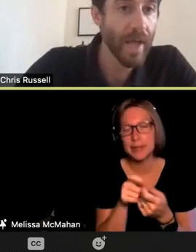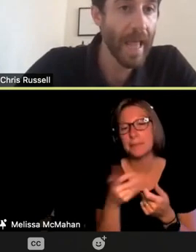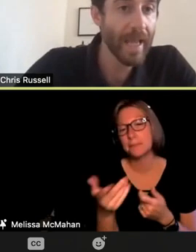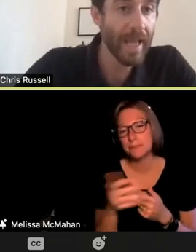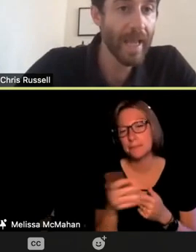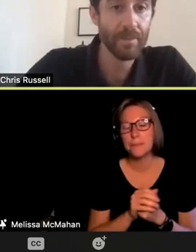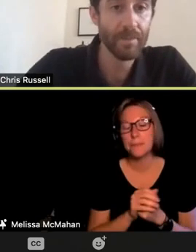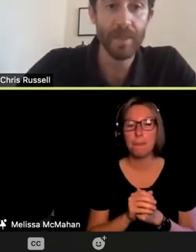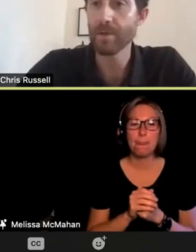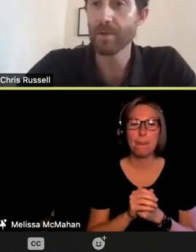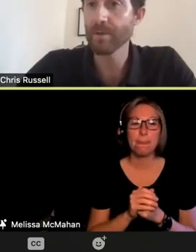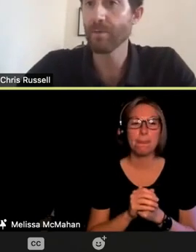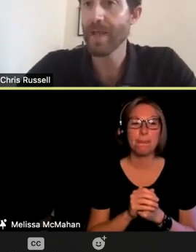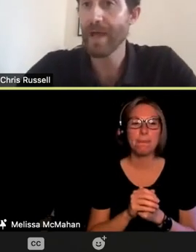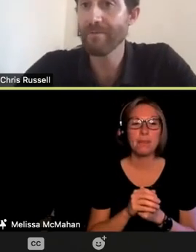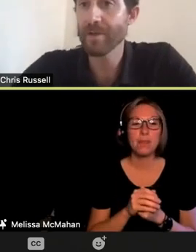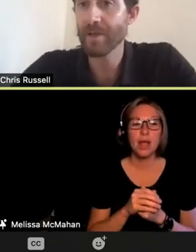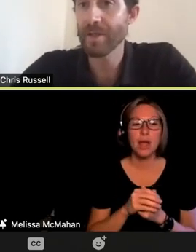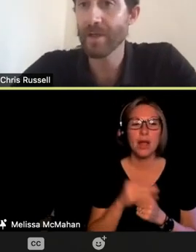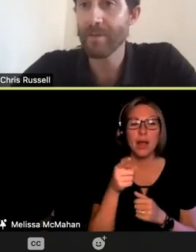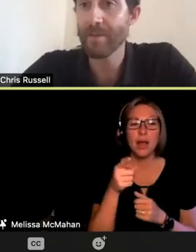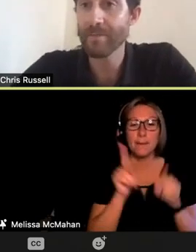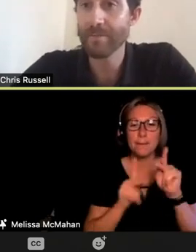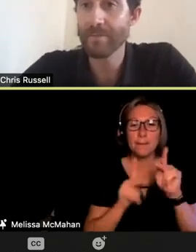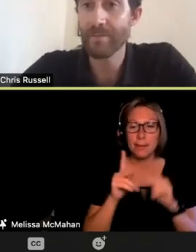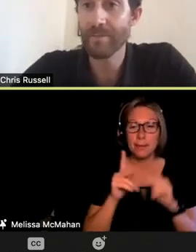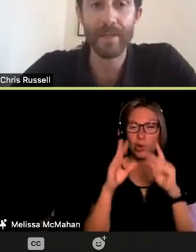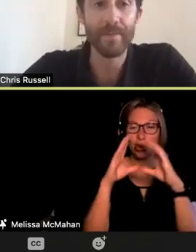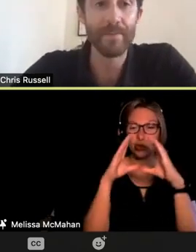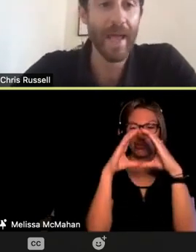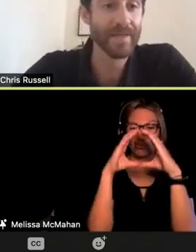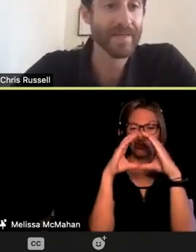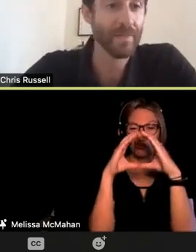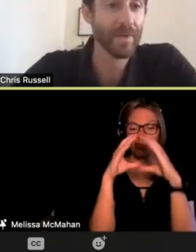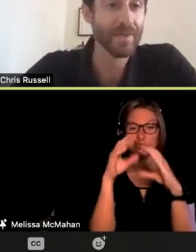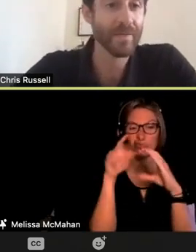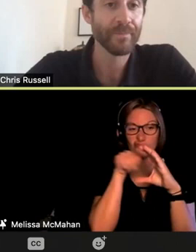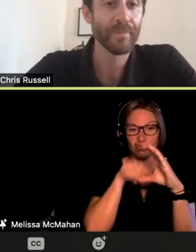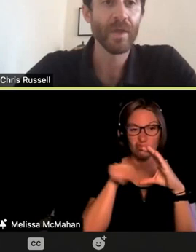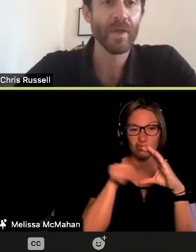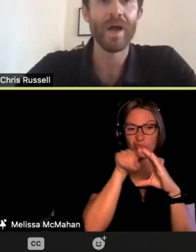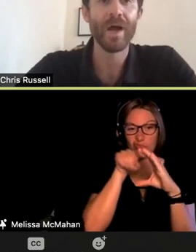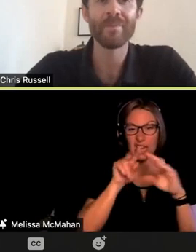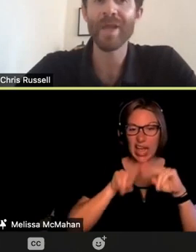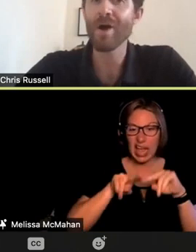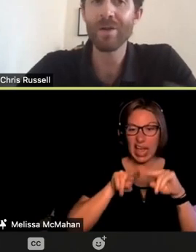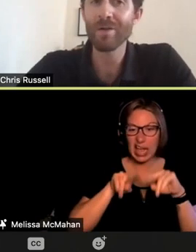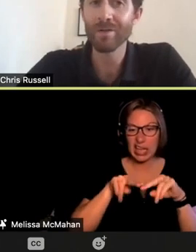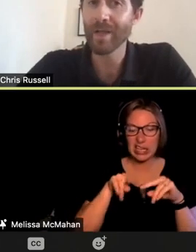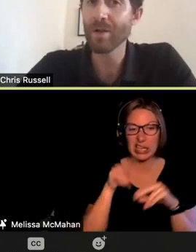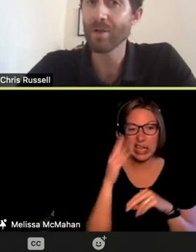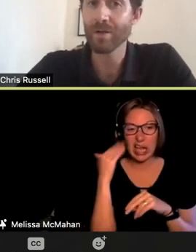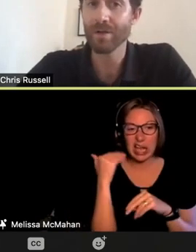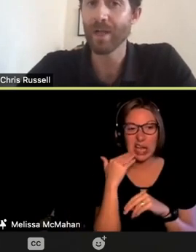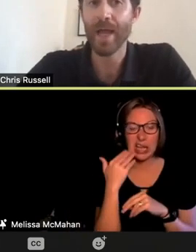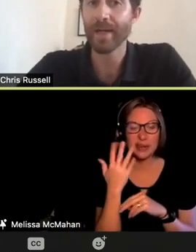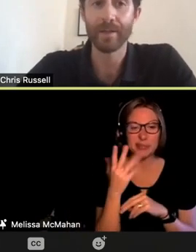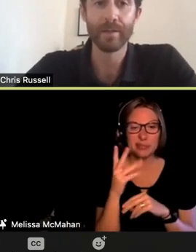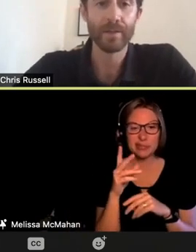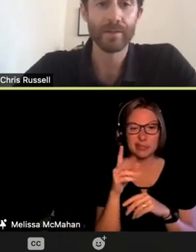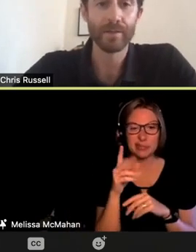these little egg-headed people that we have in the PEX symbols, they all